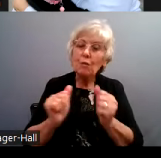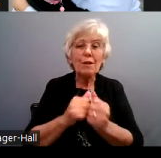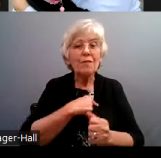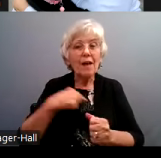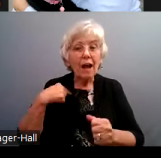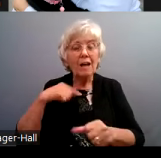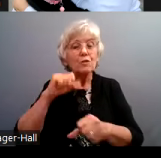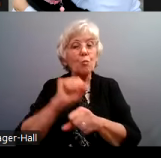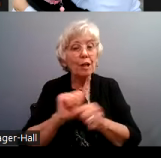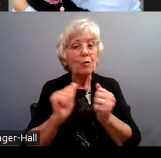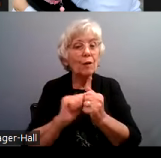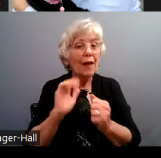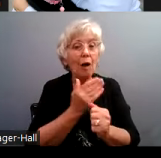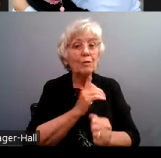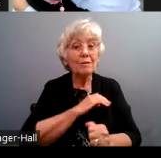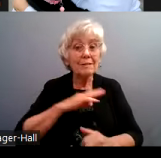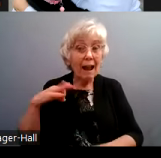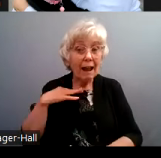staff to